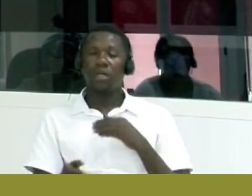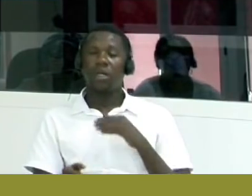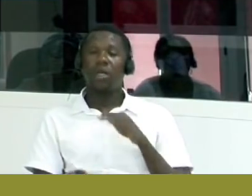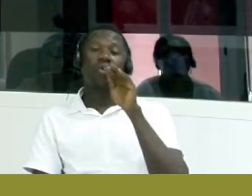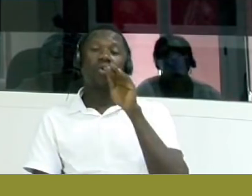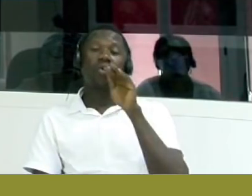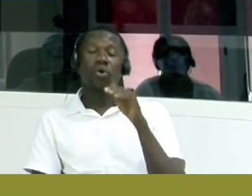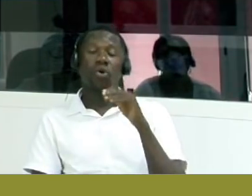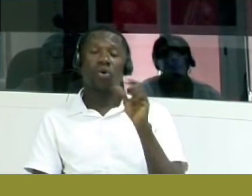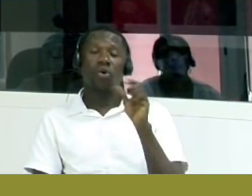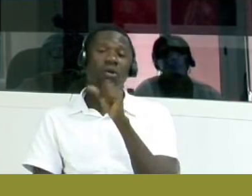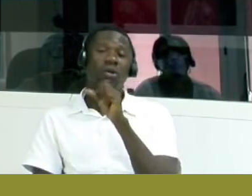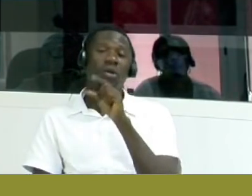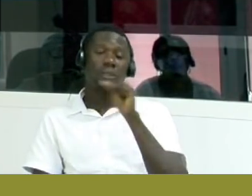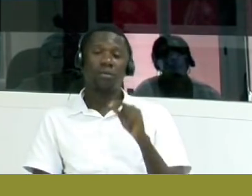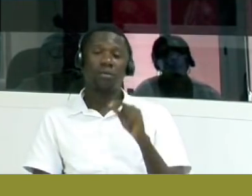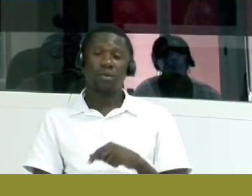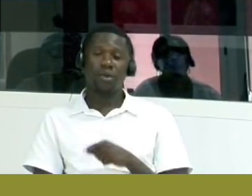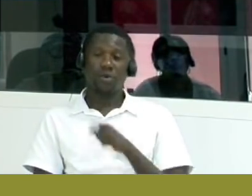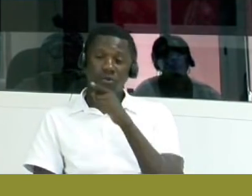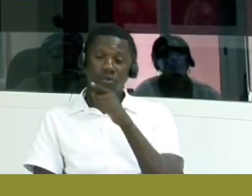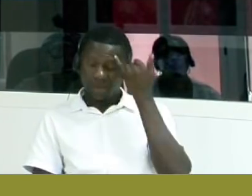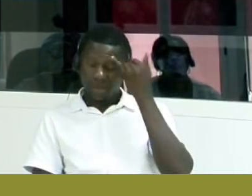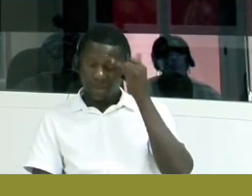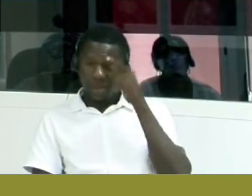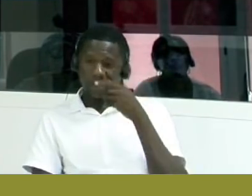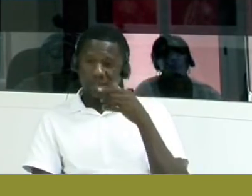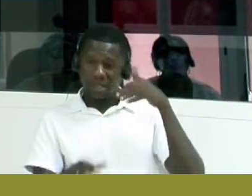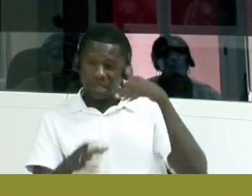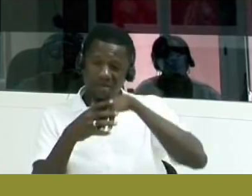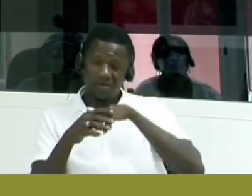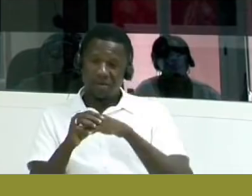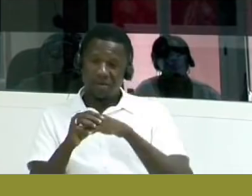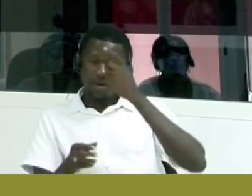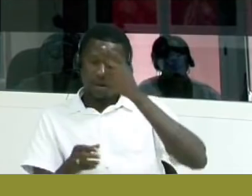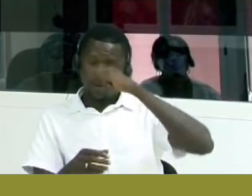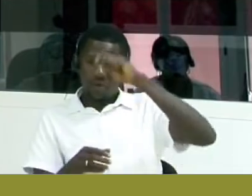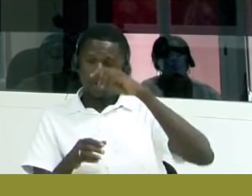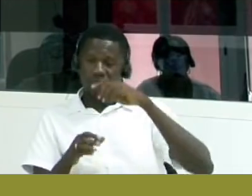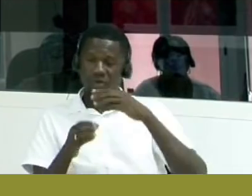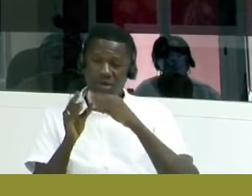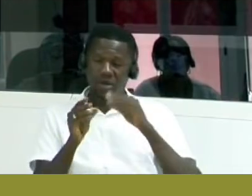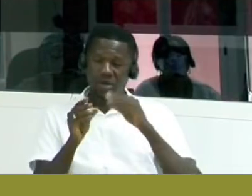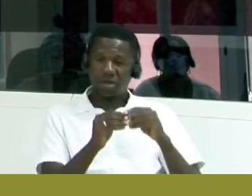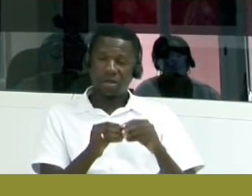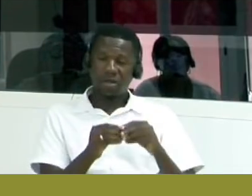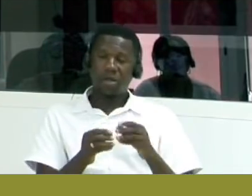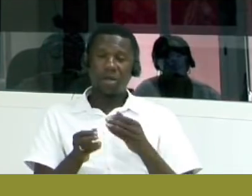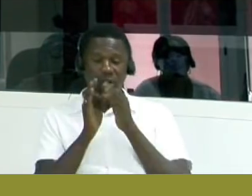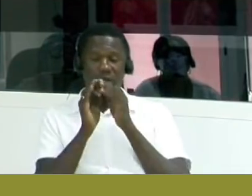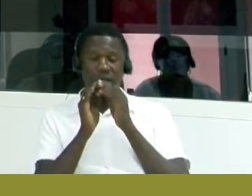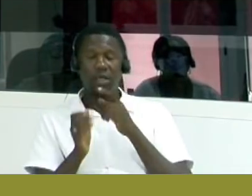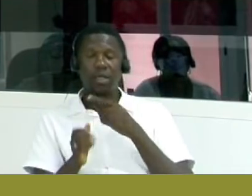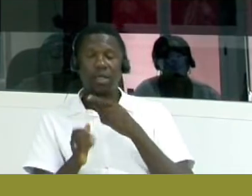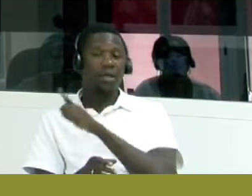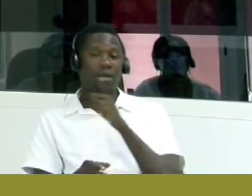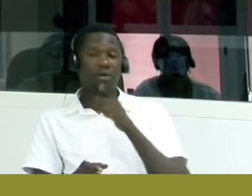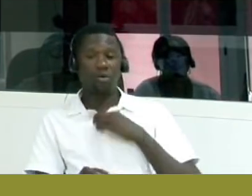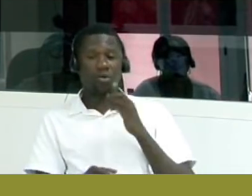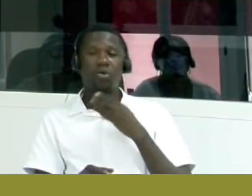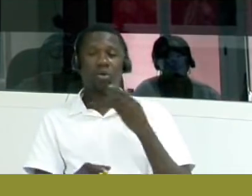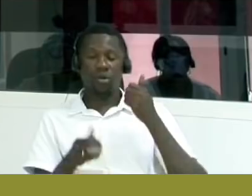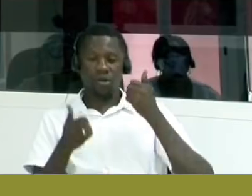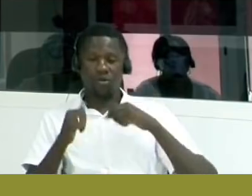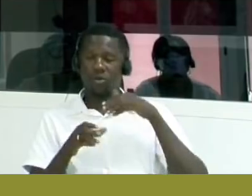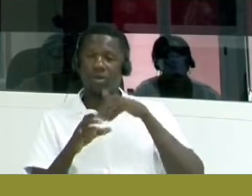Are you suggesting that he interfered with police operations? I am not suggesting that he interfered. I'm saying they were not supposed to be there. And